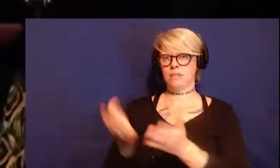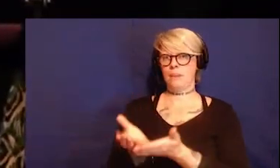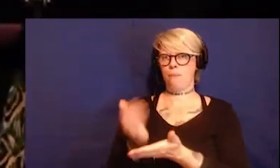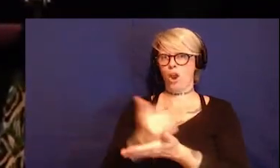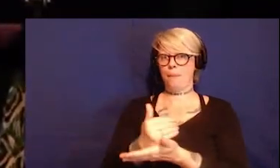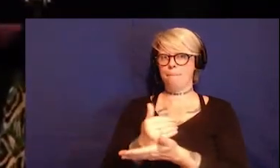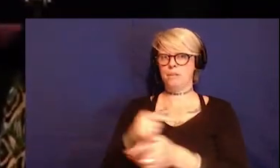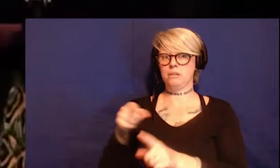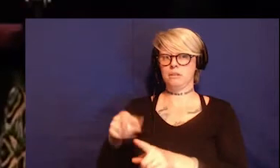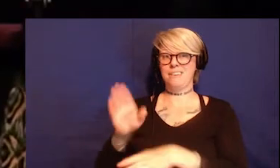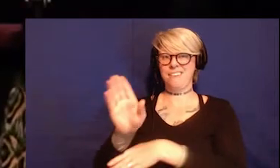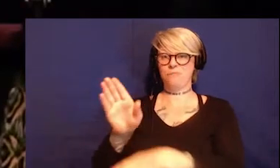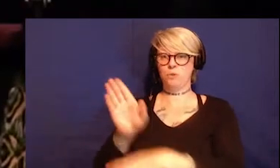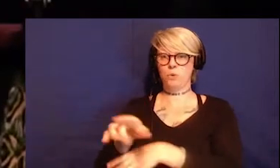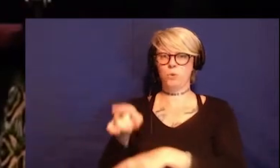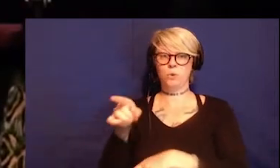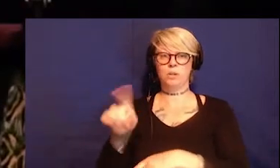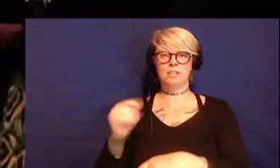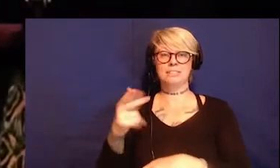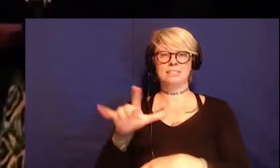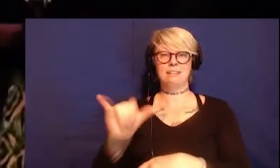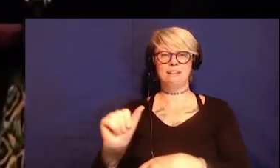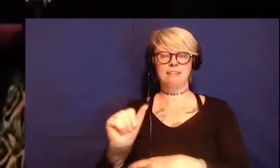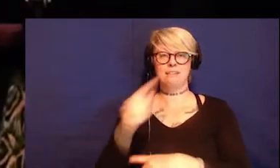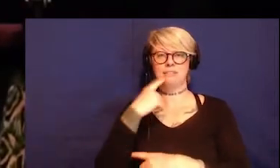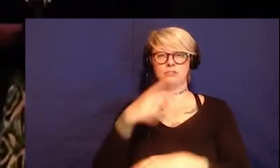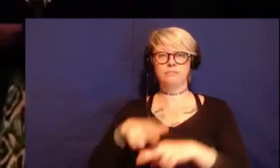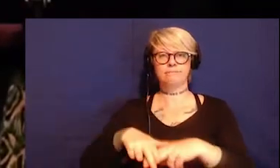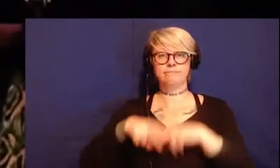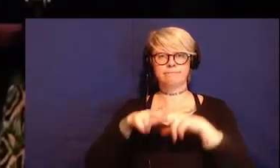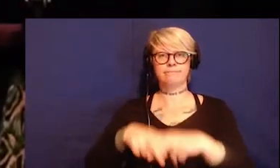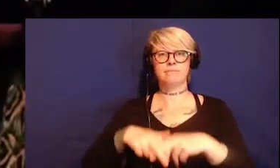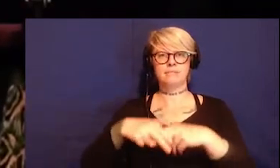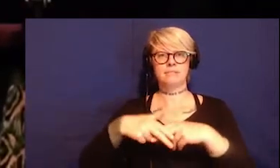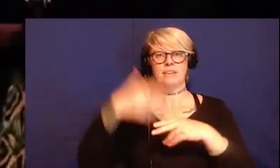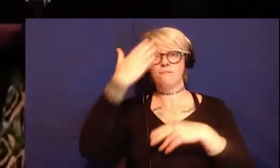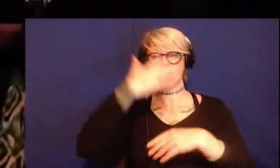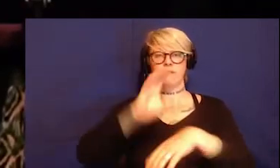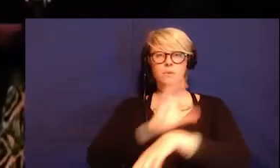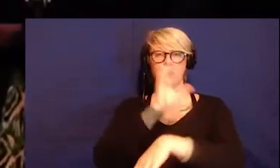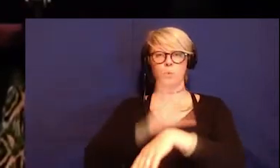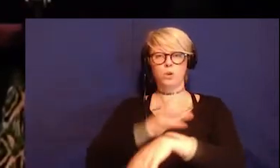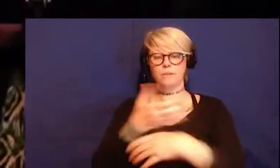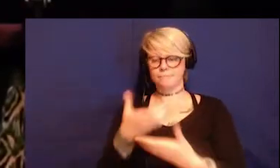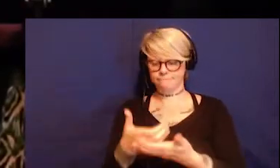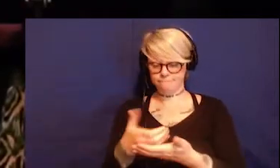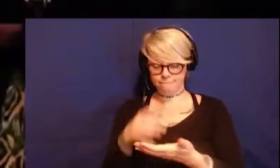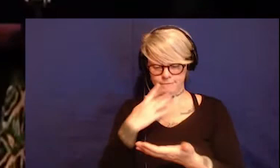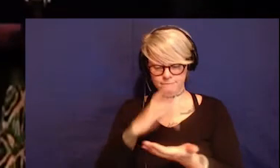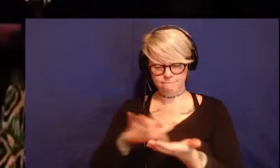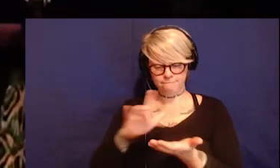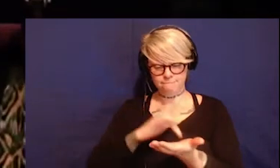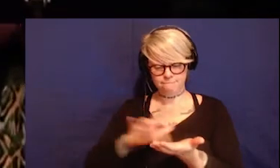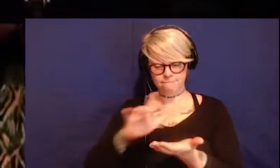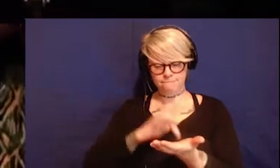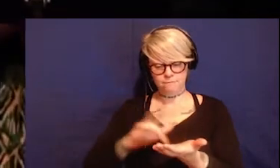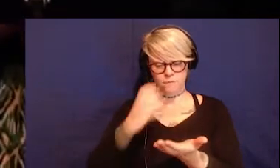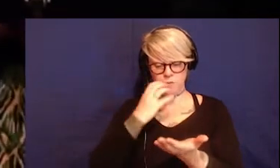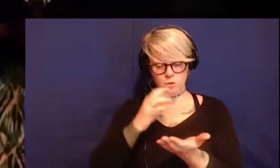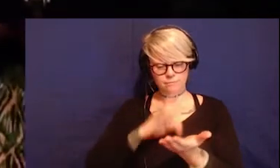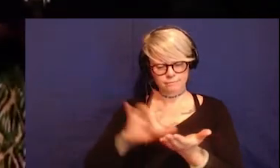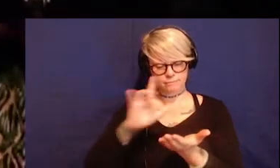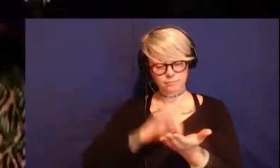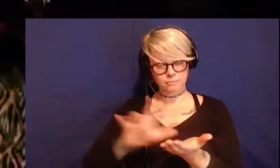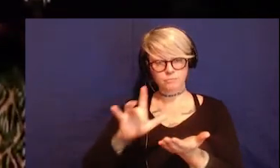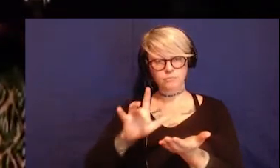Montreal, afternoon. Talia is sitting in front of her gaming computer, looking at her phone. She's scrolling down through some